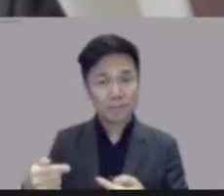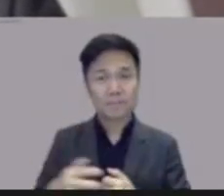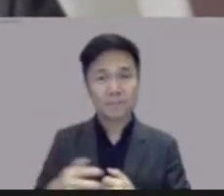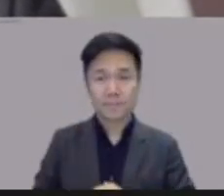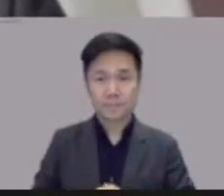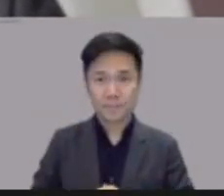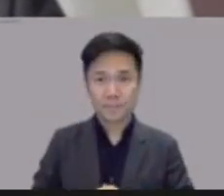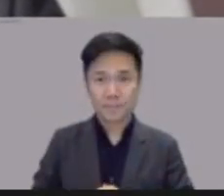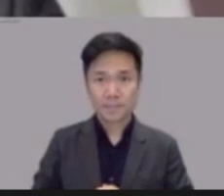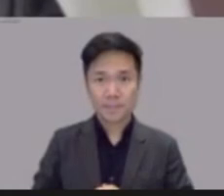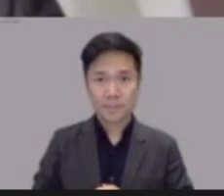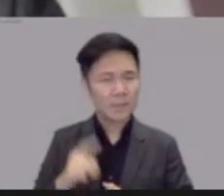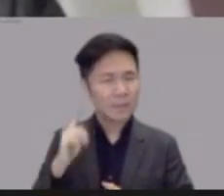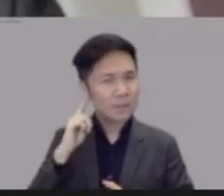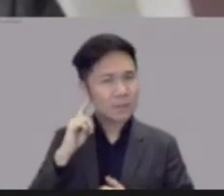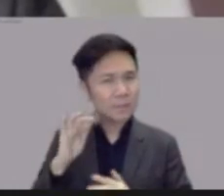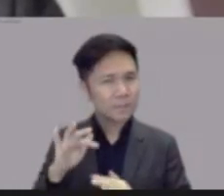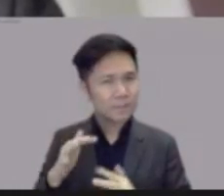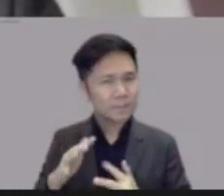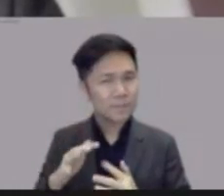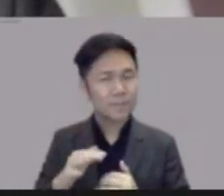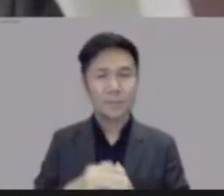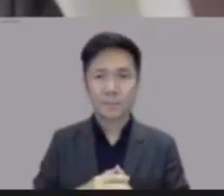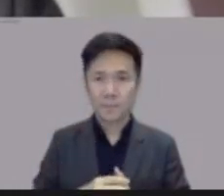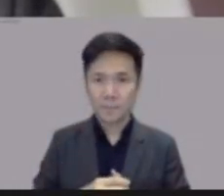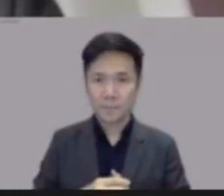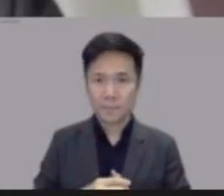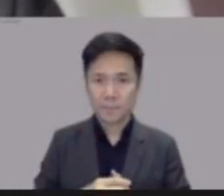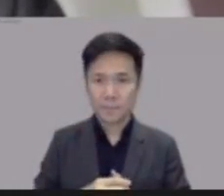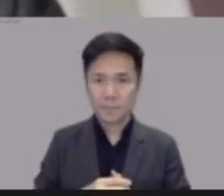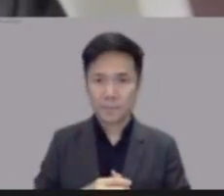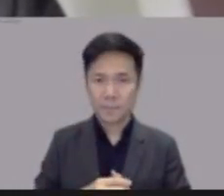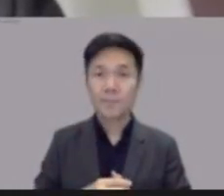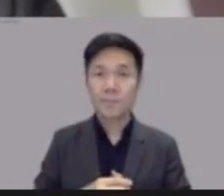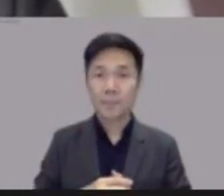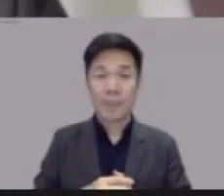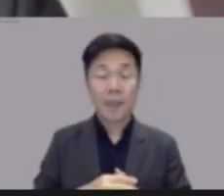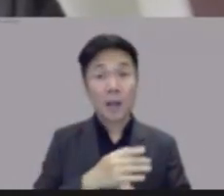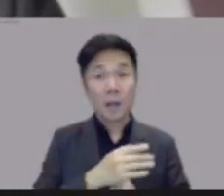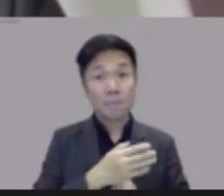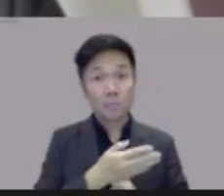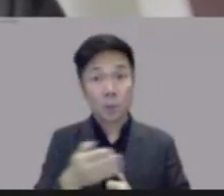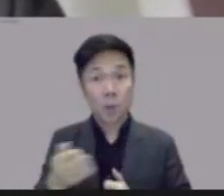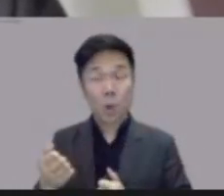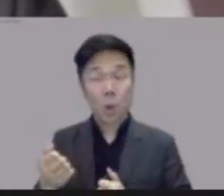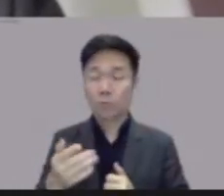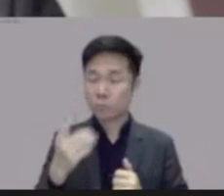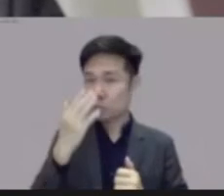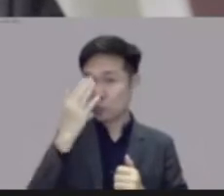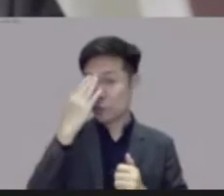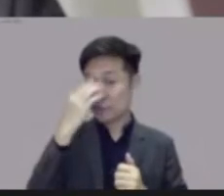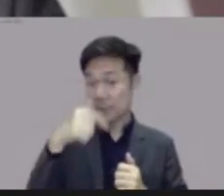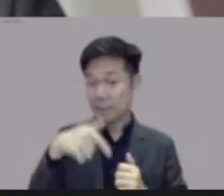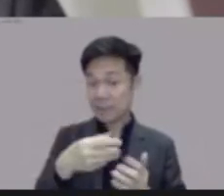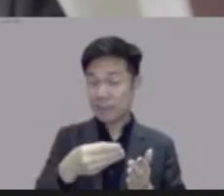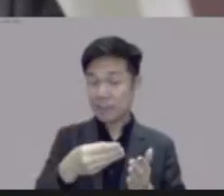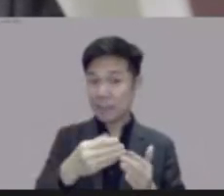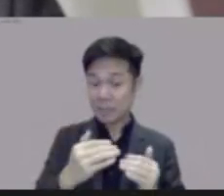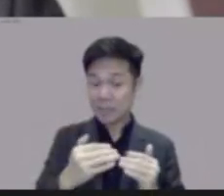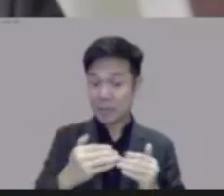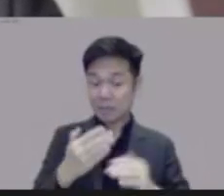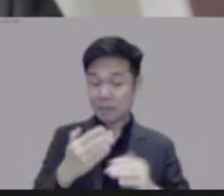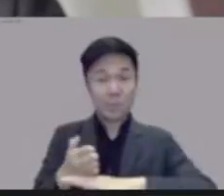Marine products and in recent years our economic progress has been impressive we are now seen as the growth Center